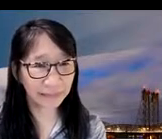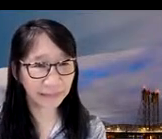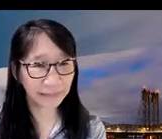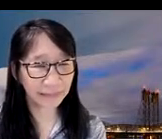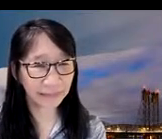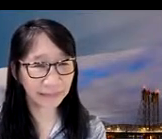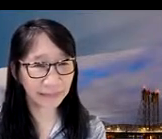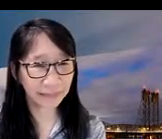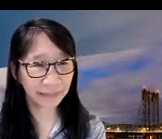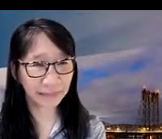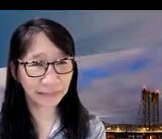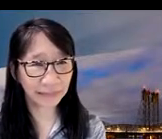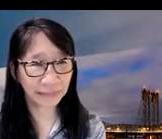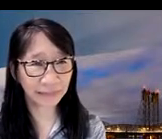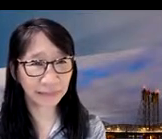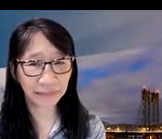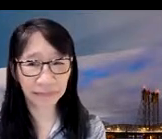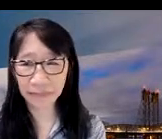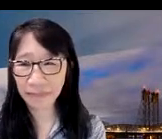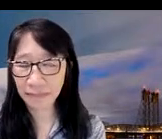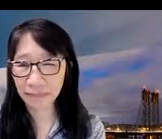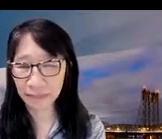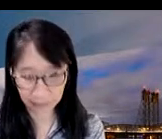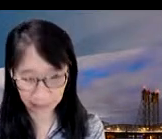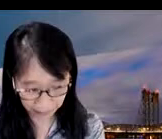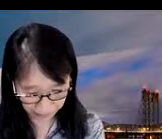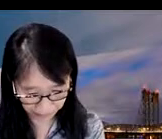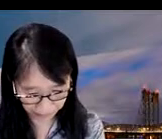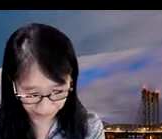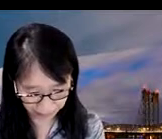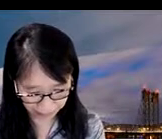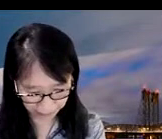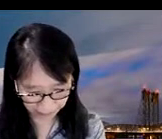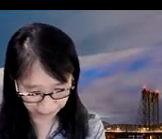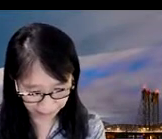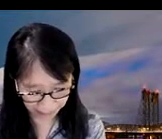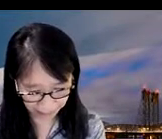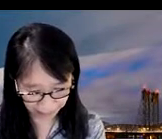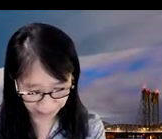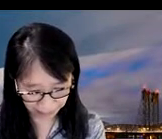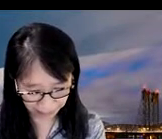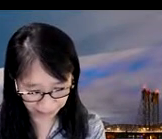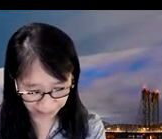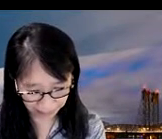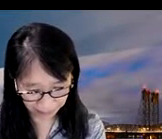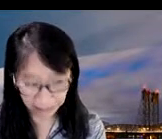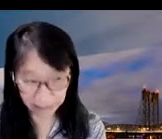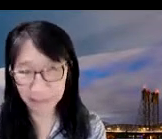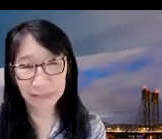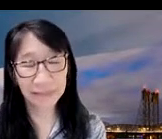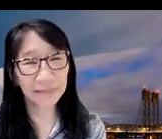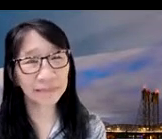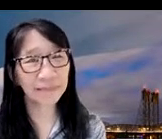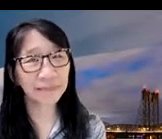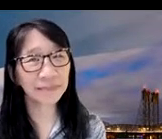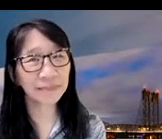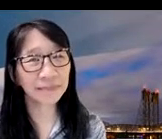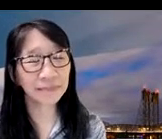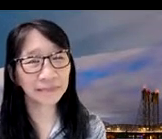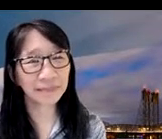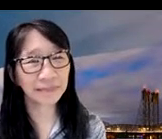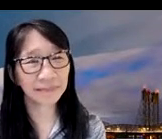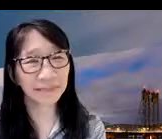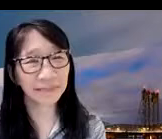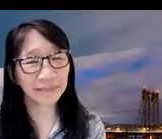intervals, just to give folks a little bit of a break, and maybe